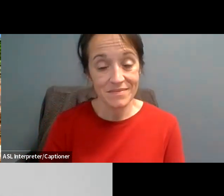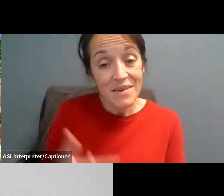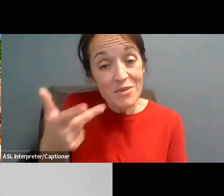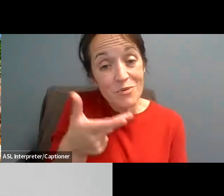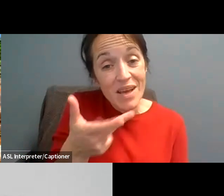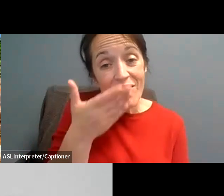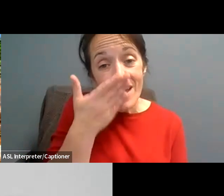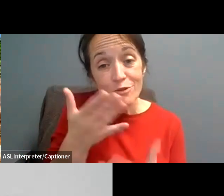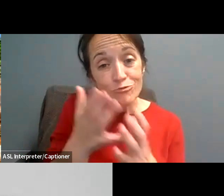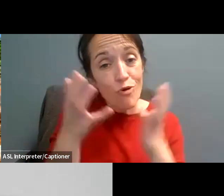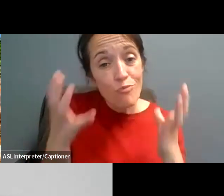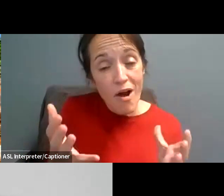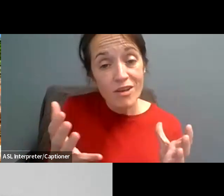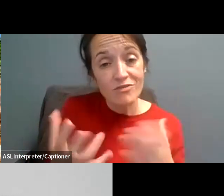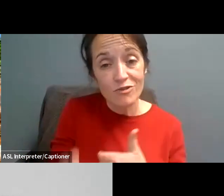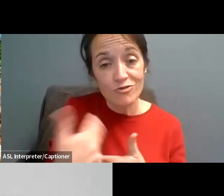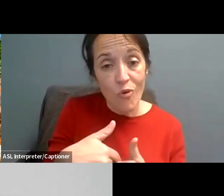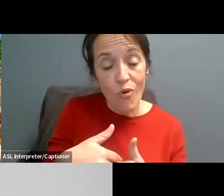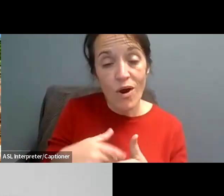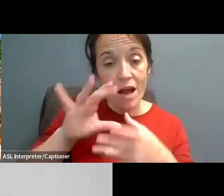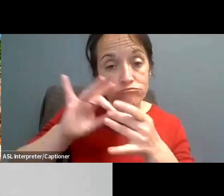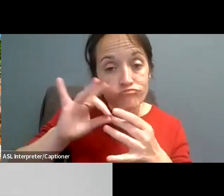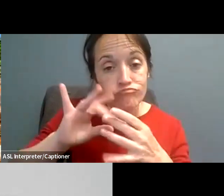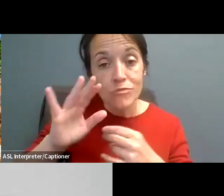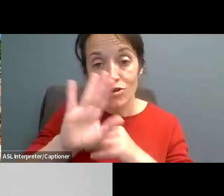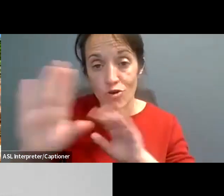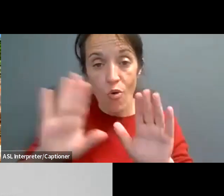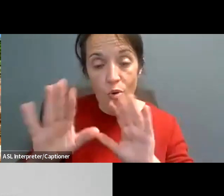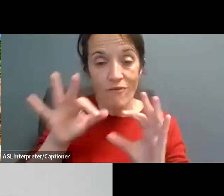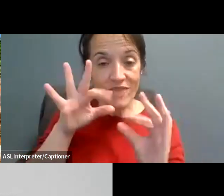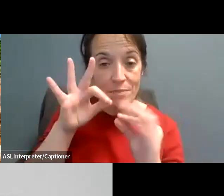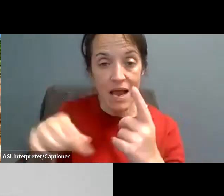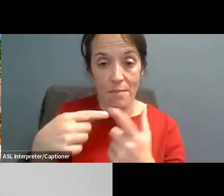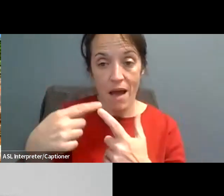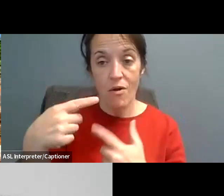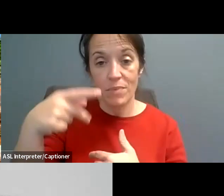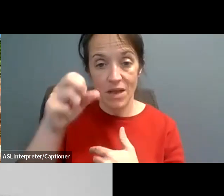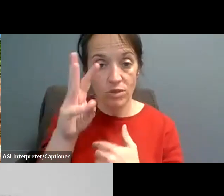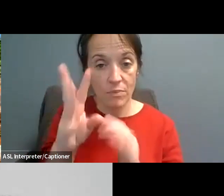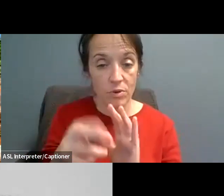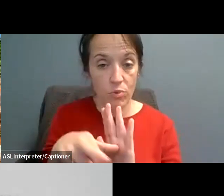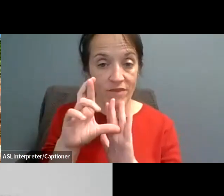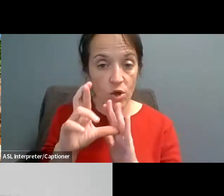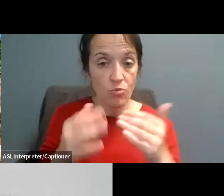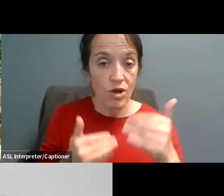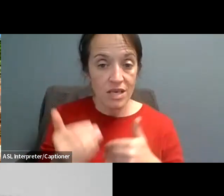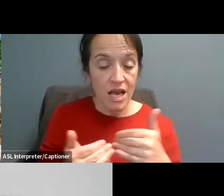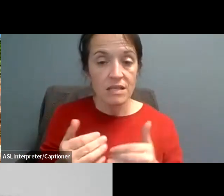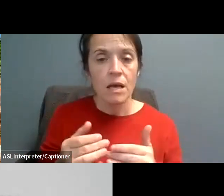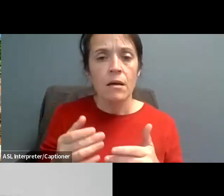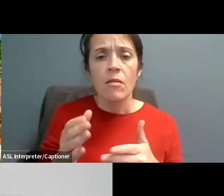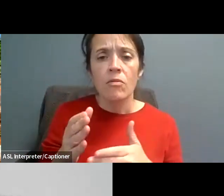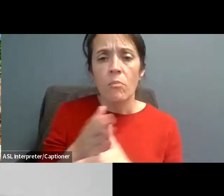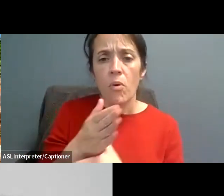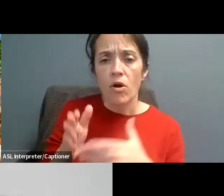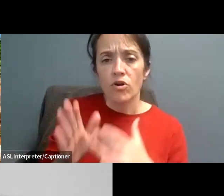of you, for attending and providing this feedback. Once again, the partners have expressed just really